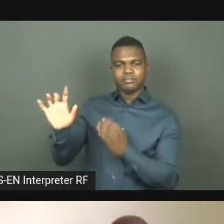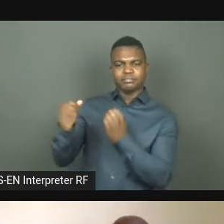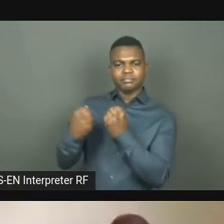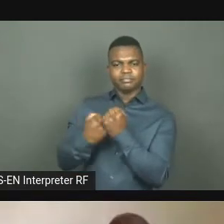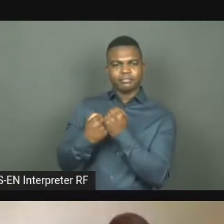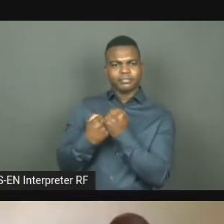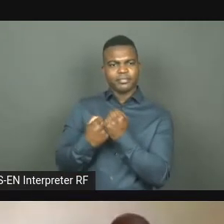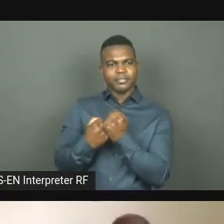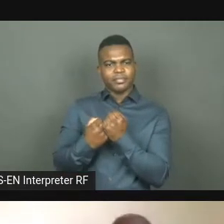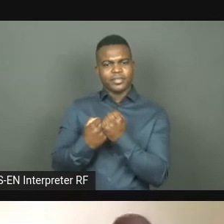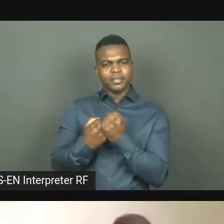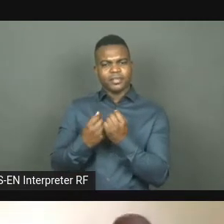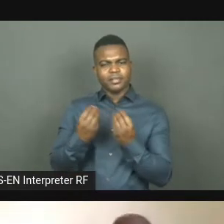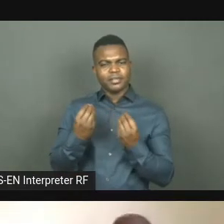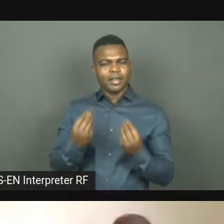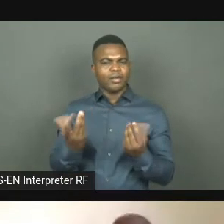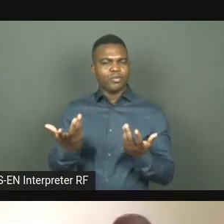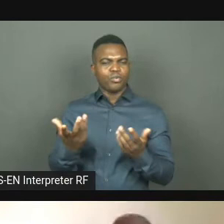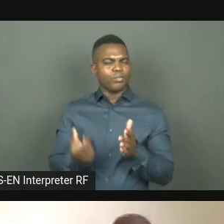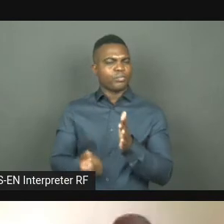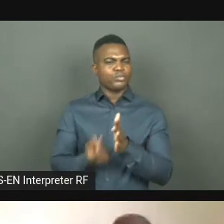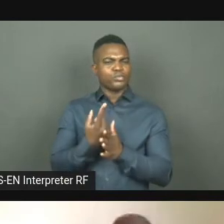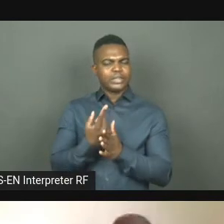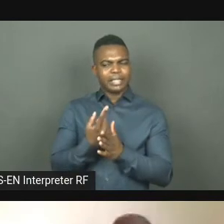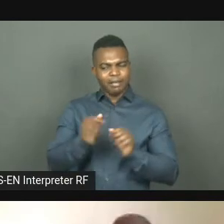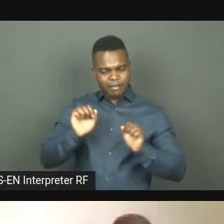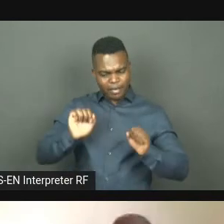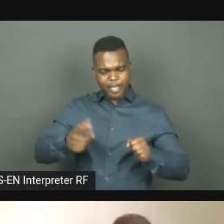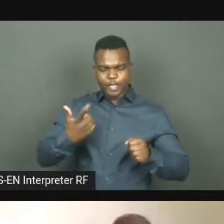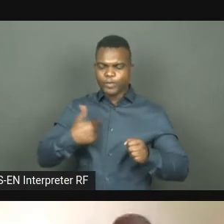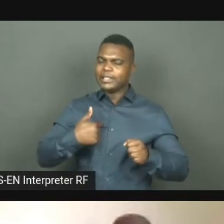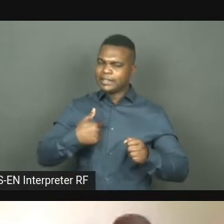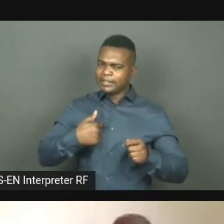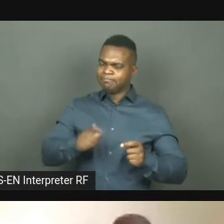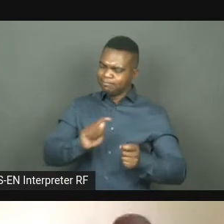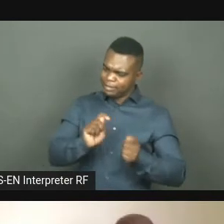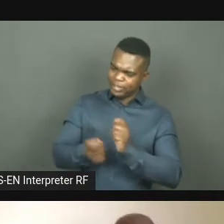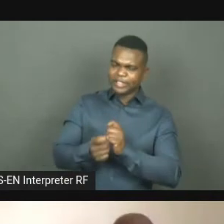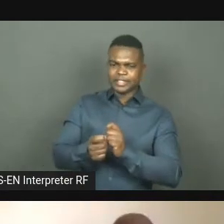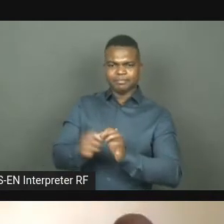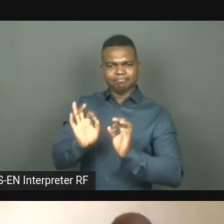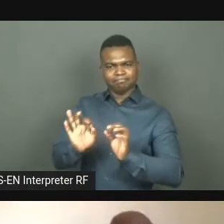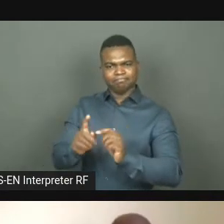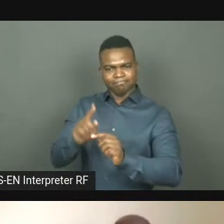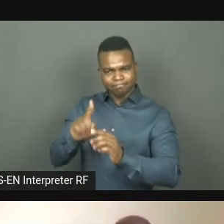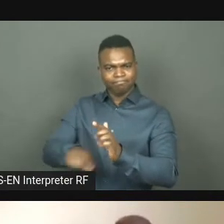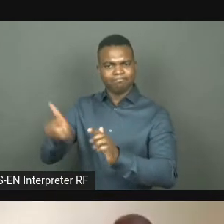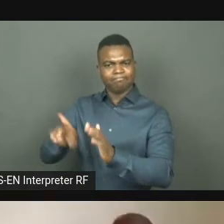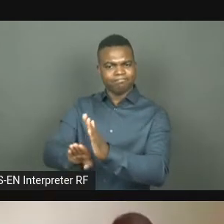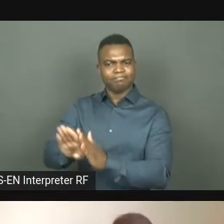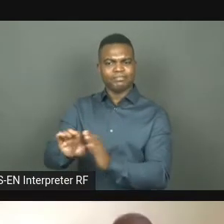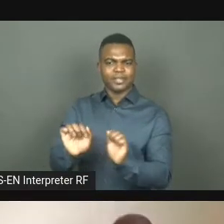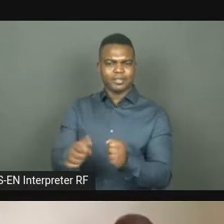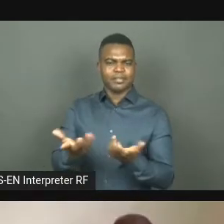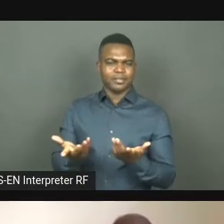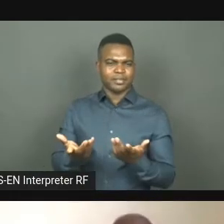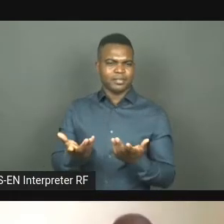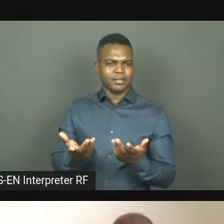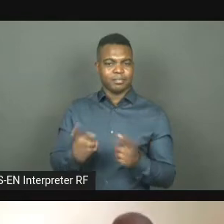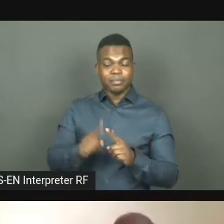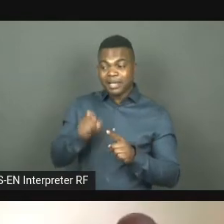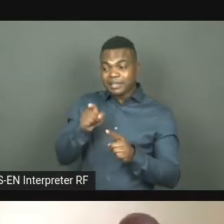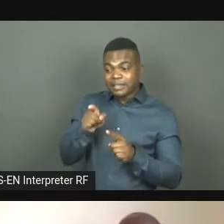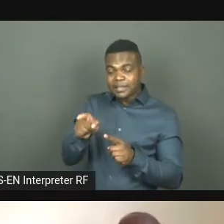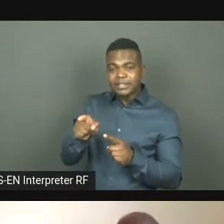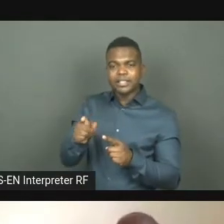be mindful of that, because I'm not asking something out of this world. I'm asking for something that makes me live on the same level